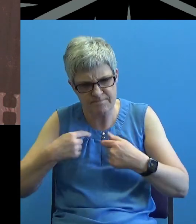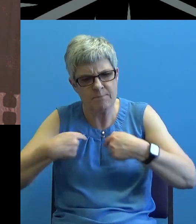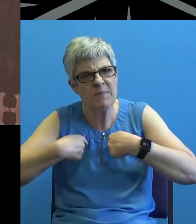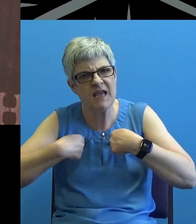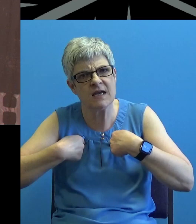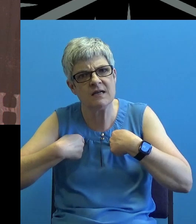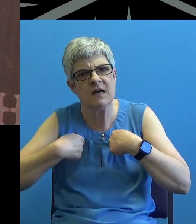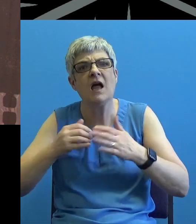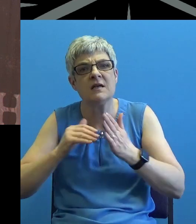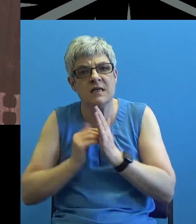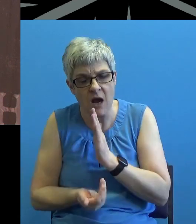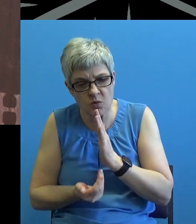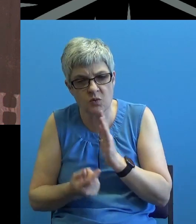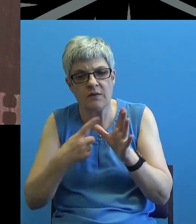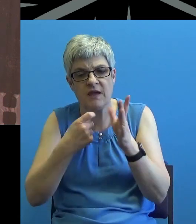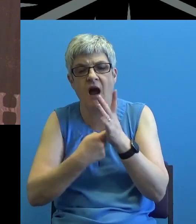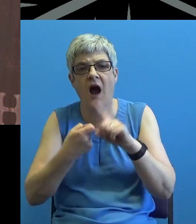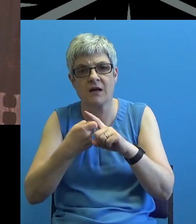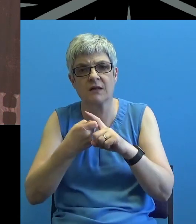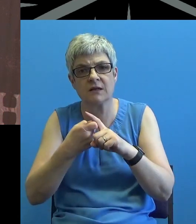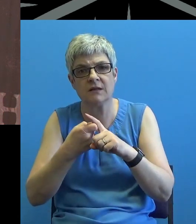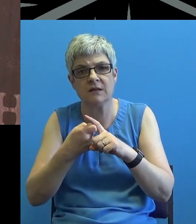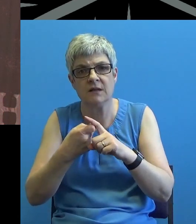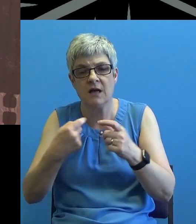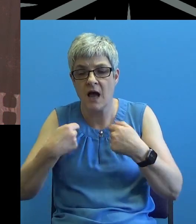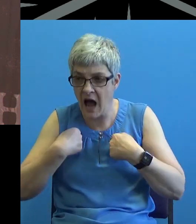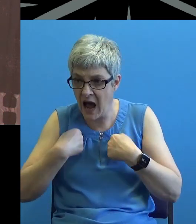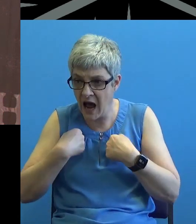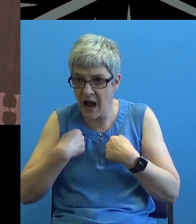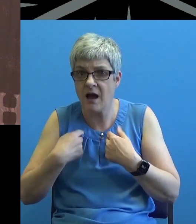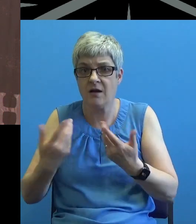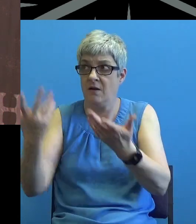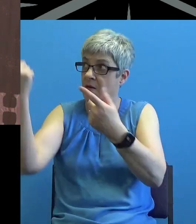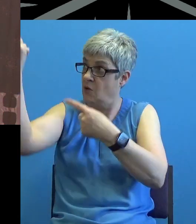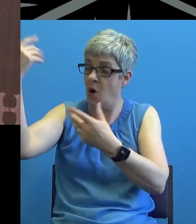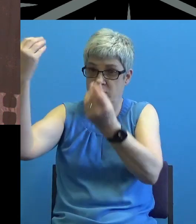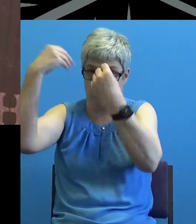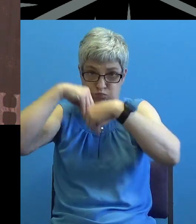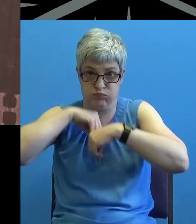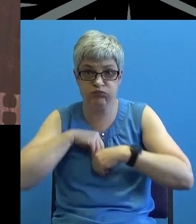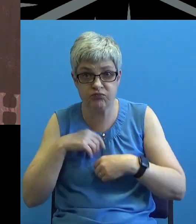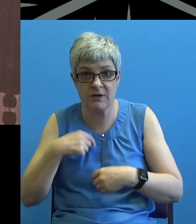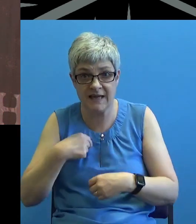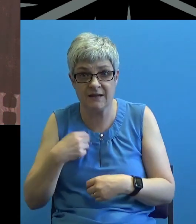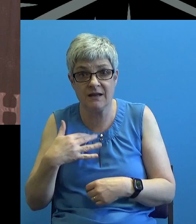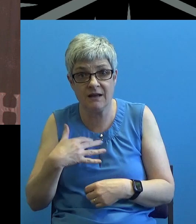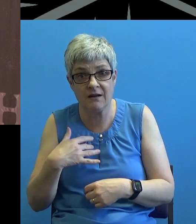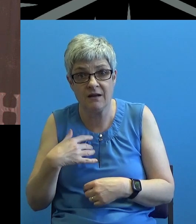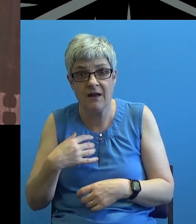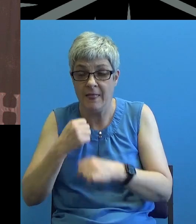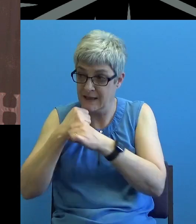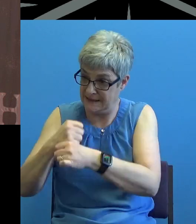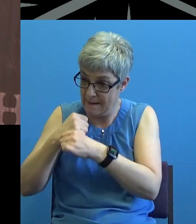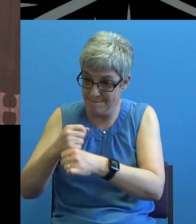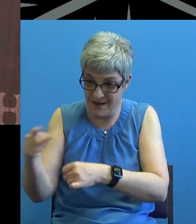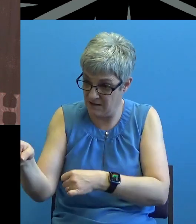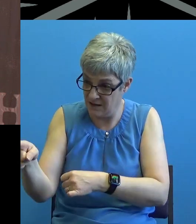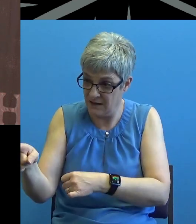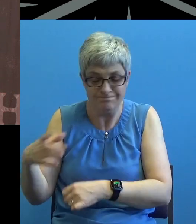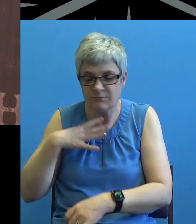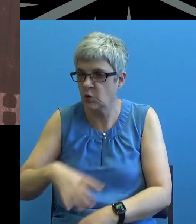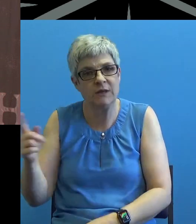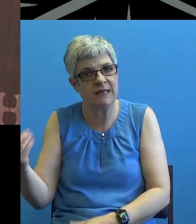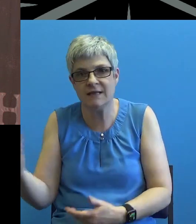Ark of the Covenant coming to Jerusalem. I am the dwelling place and the presence of God. The temple you have is no